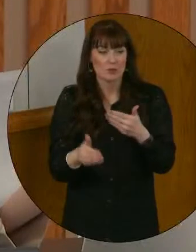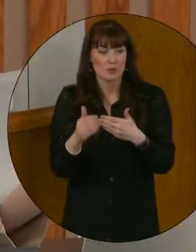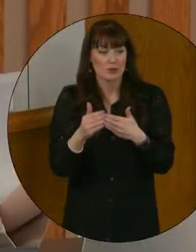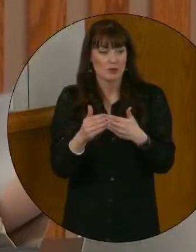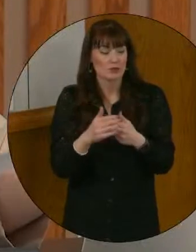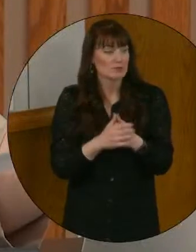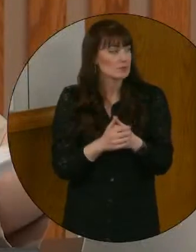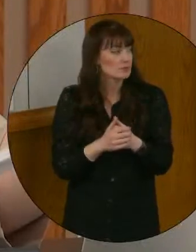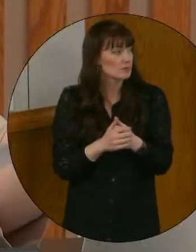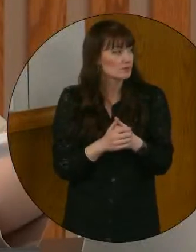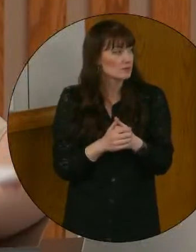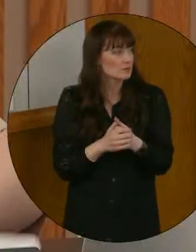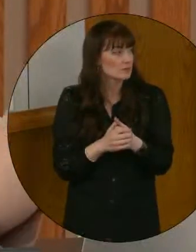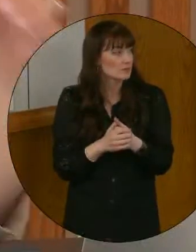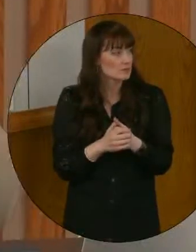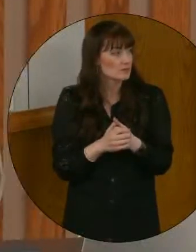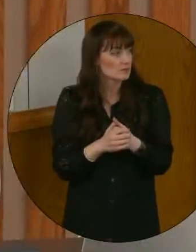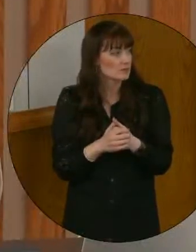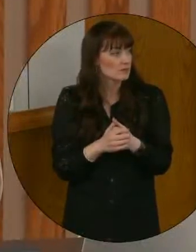item